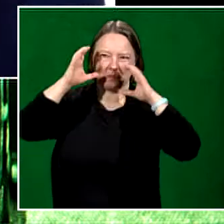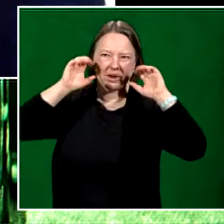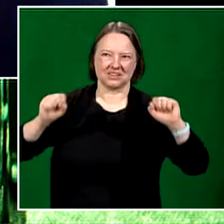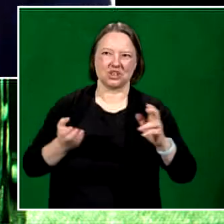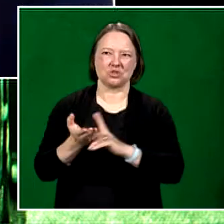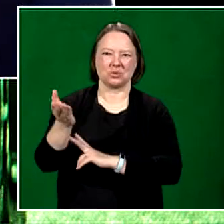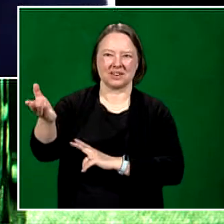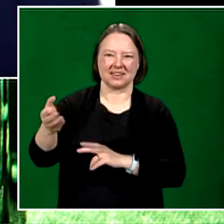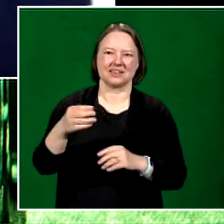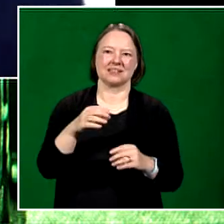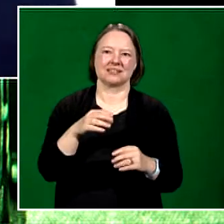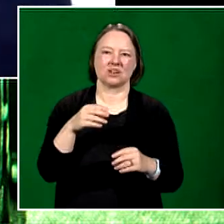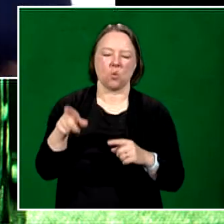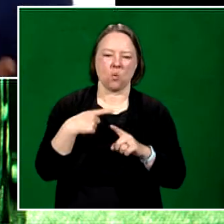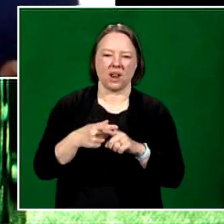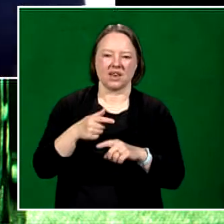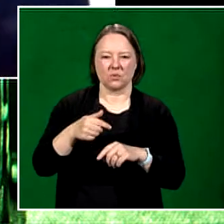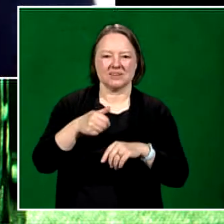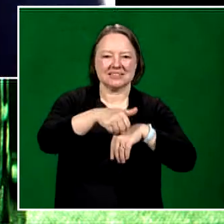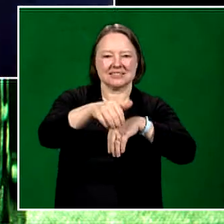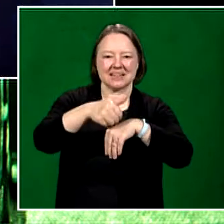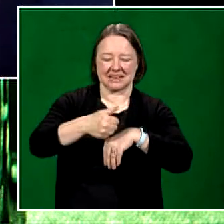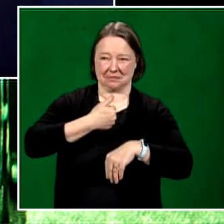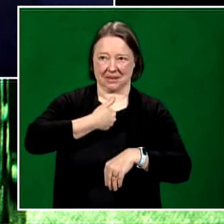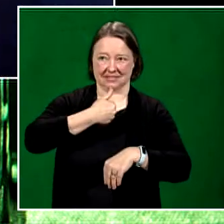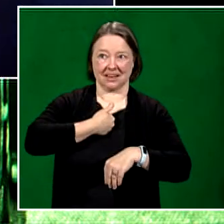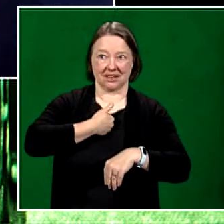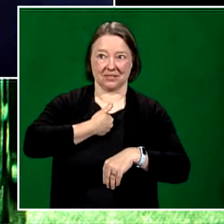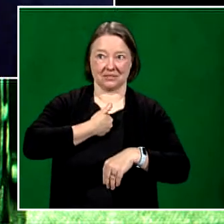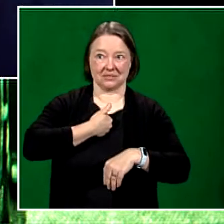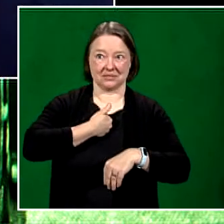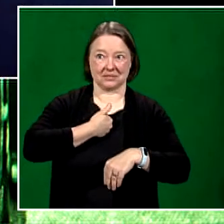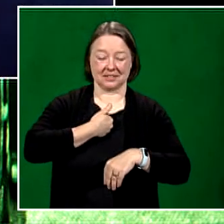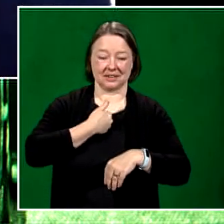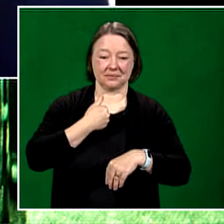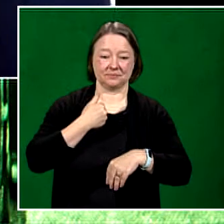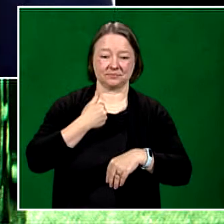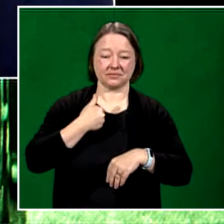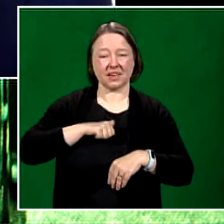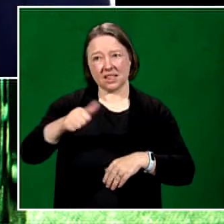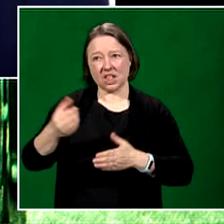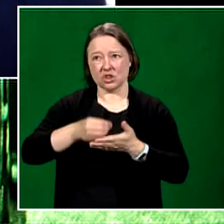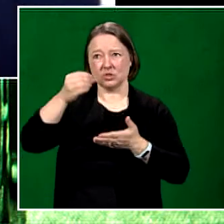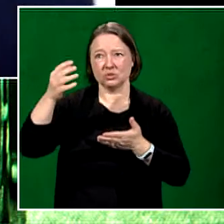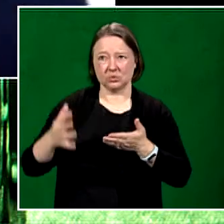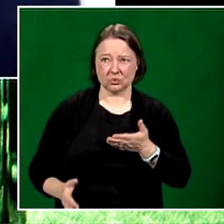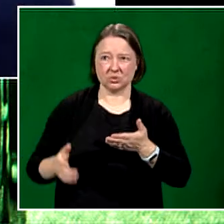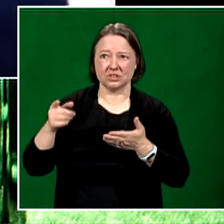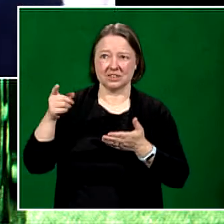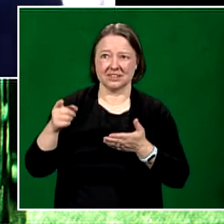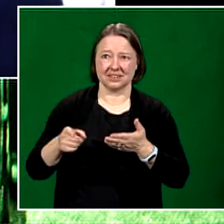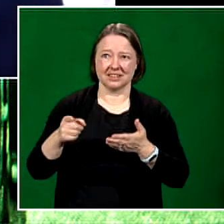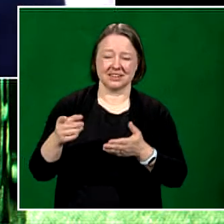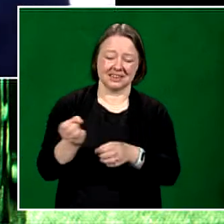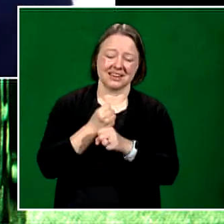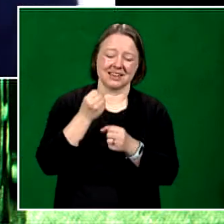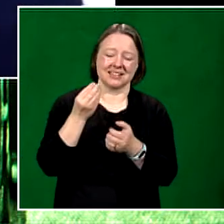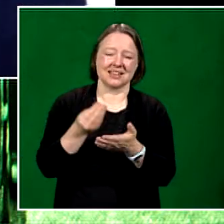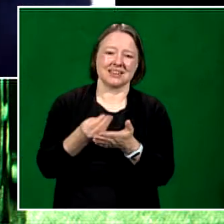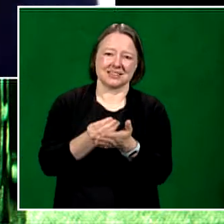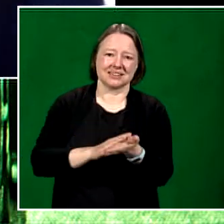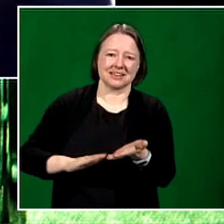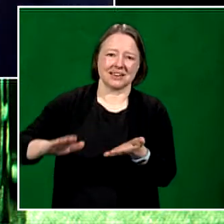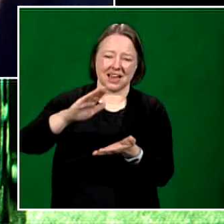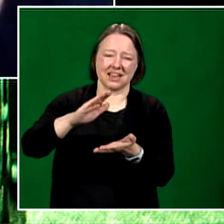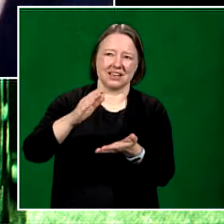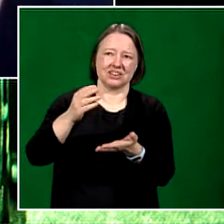his commissioning when he was commissioning myself and my other few students who were selected to get the scholarship to go to